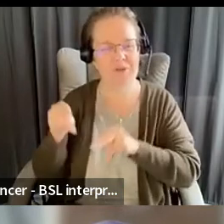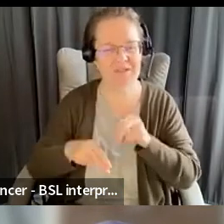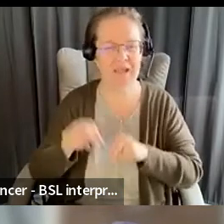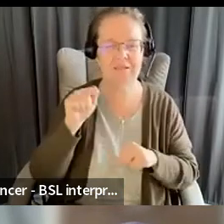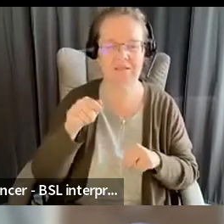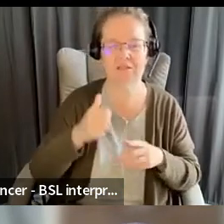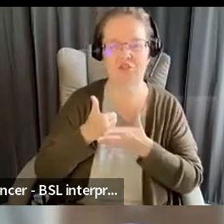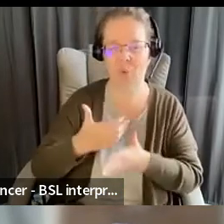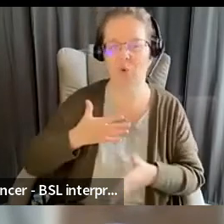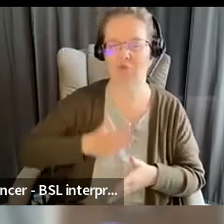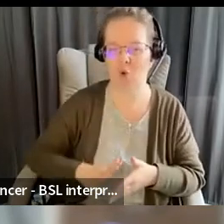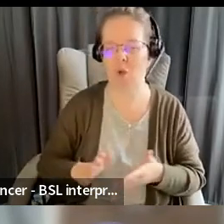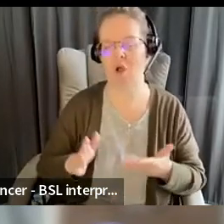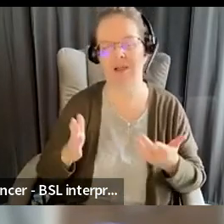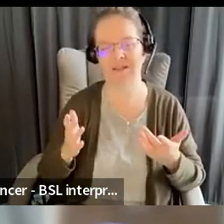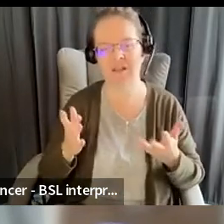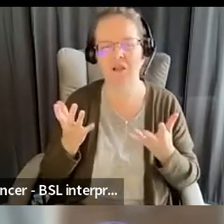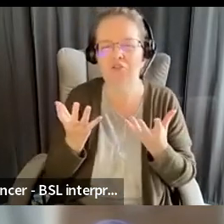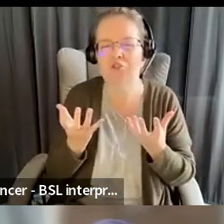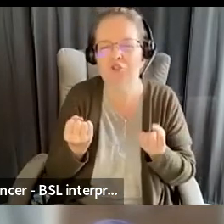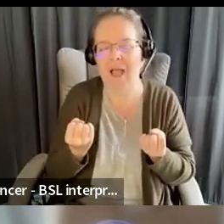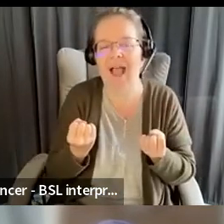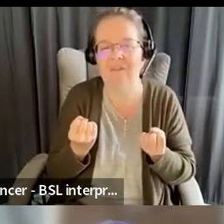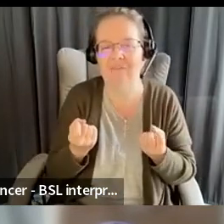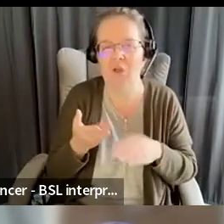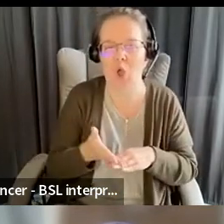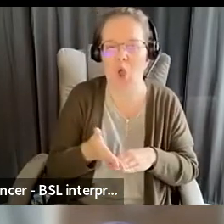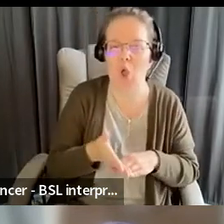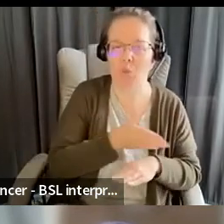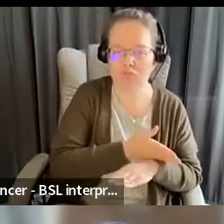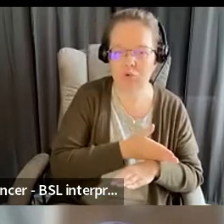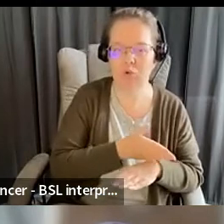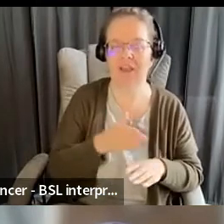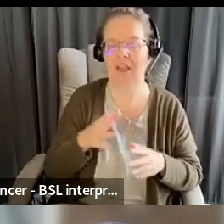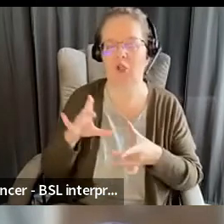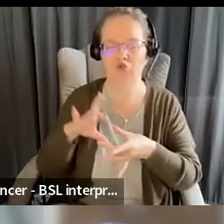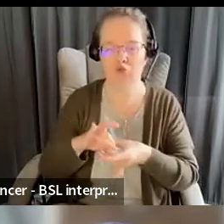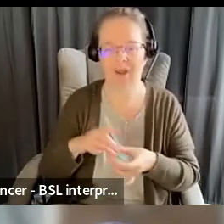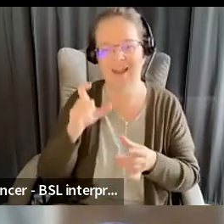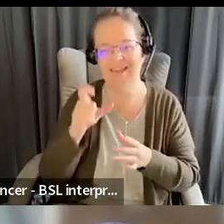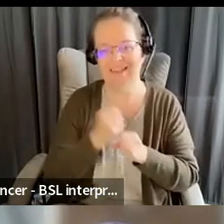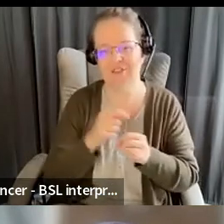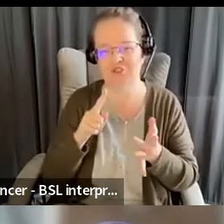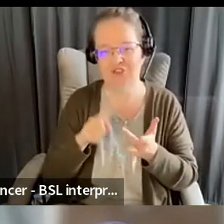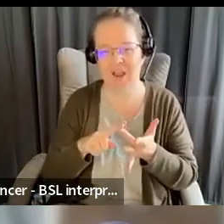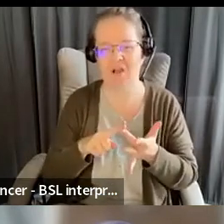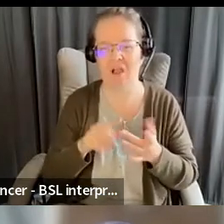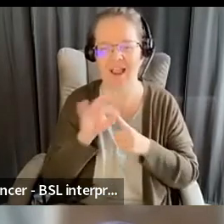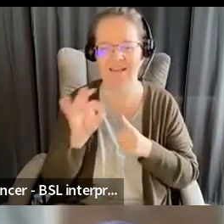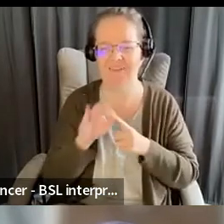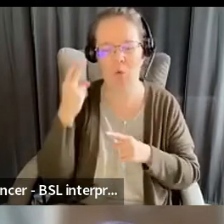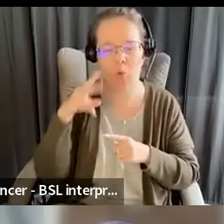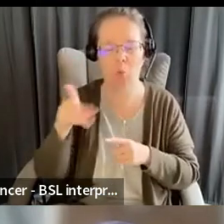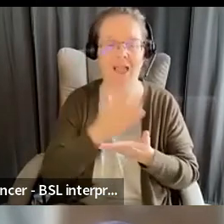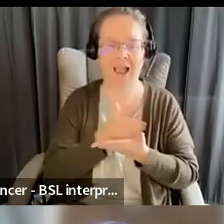in the place of work. So I guess there's a sort of a pre-joining CGI interview piece where we use Clear Talents to assess